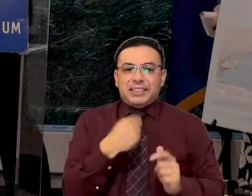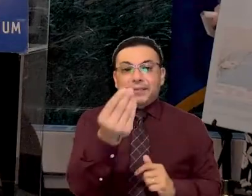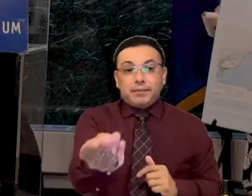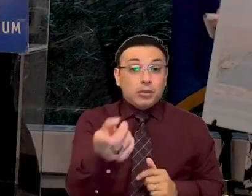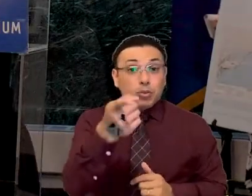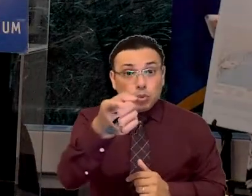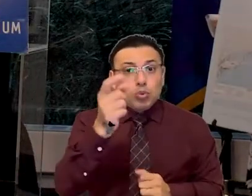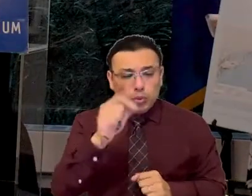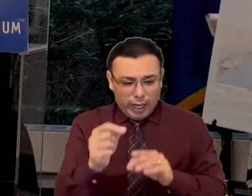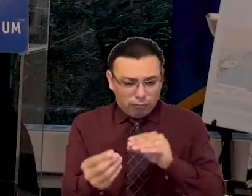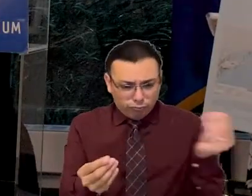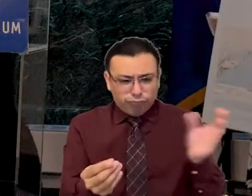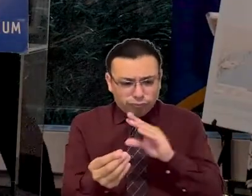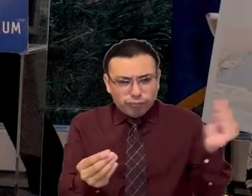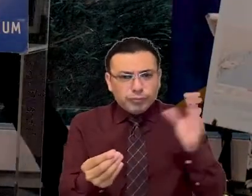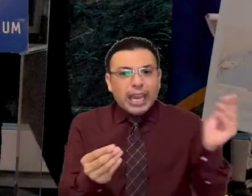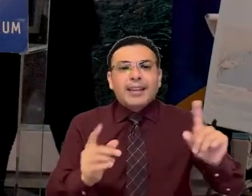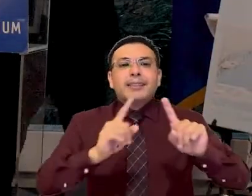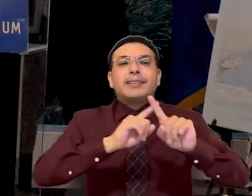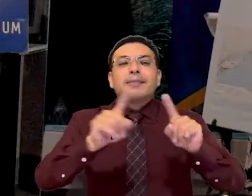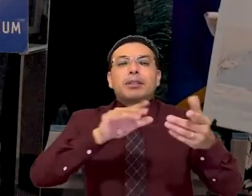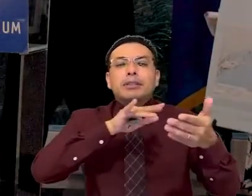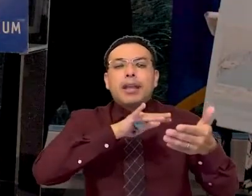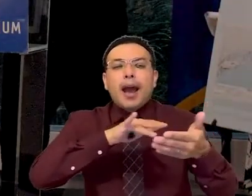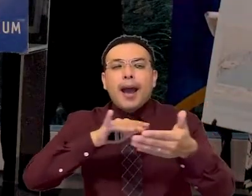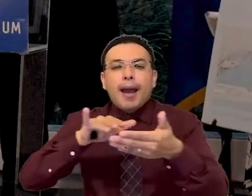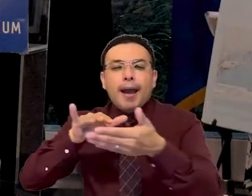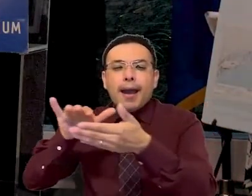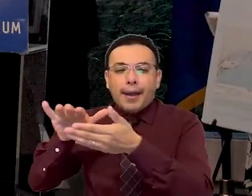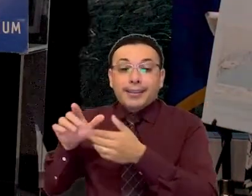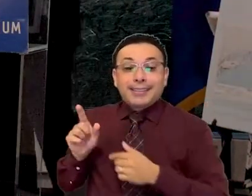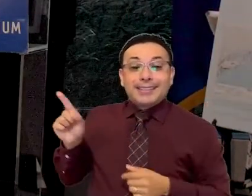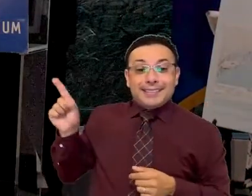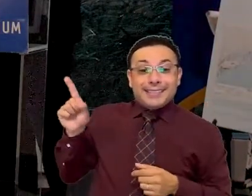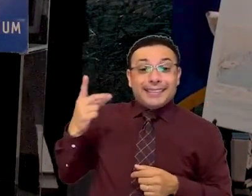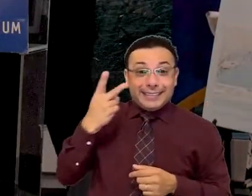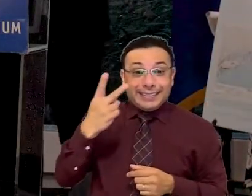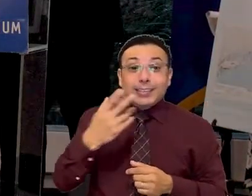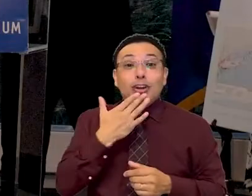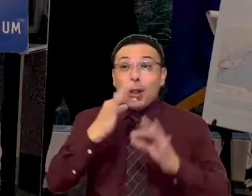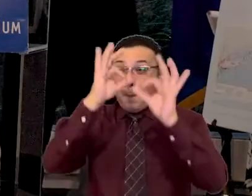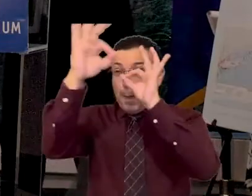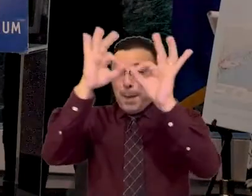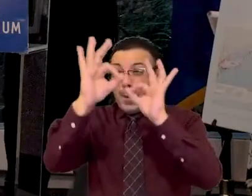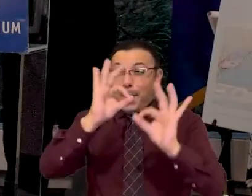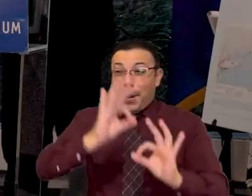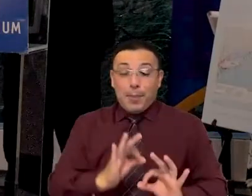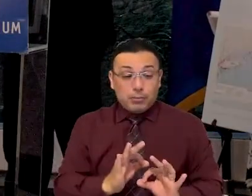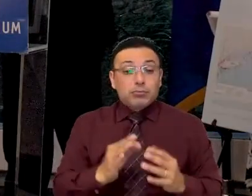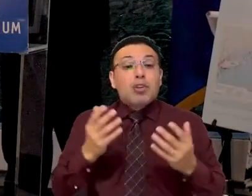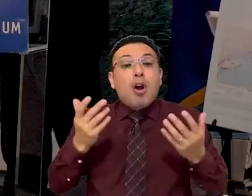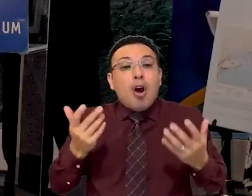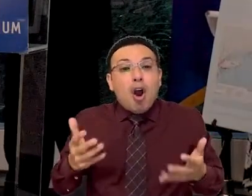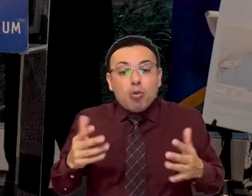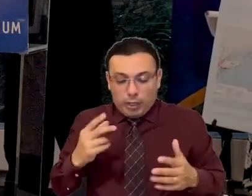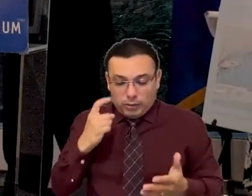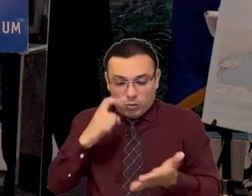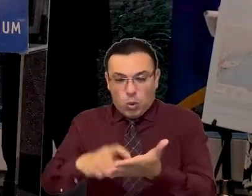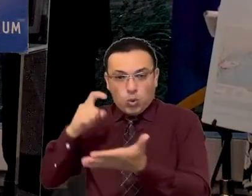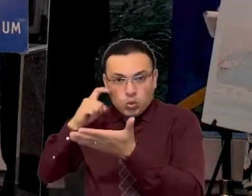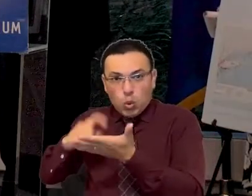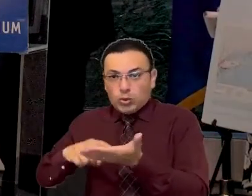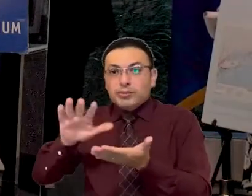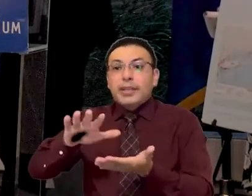are just snapshots of different things captured either in the air or in the water during these survey runs that we've